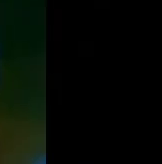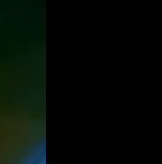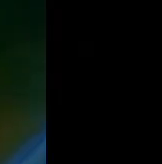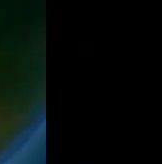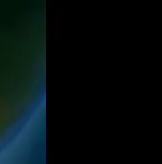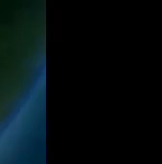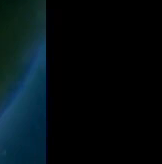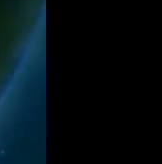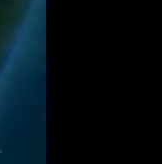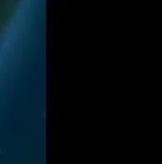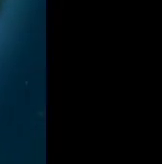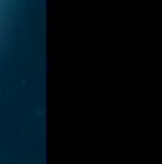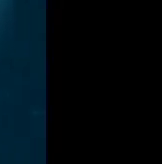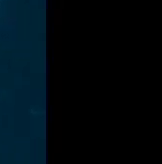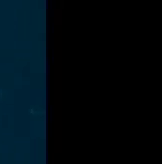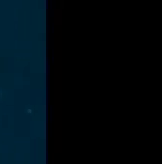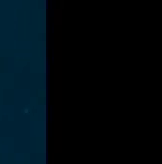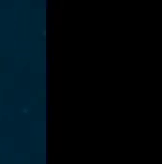Amen.